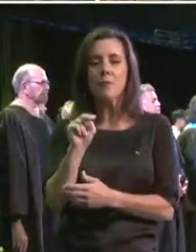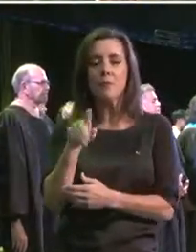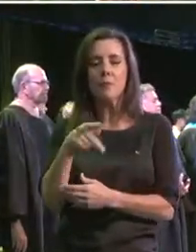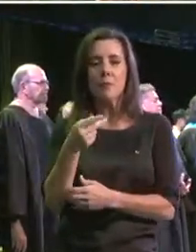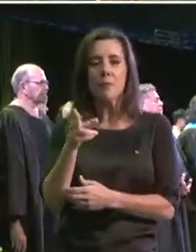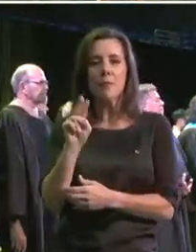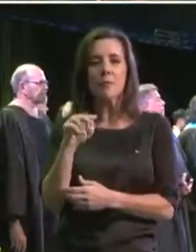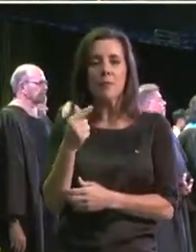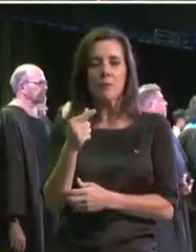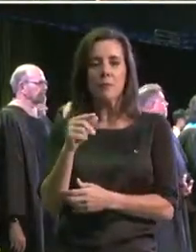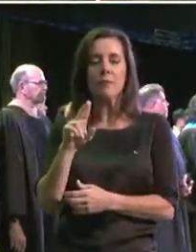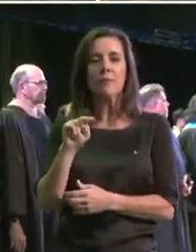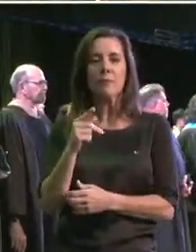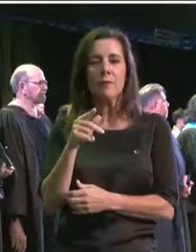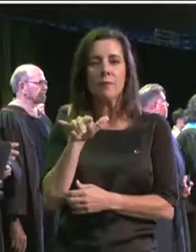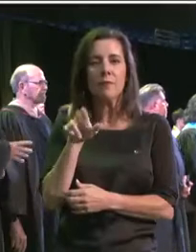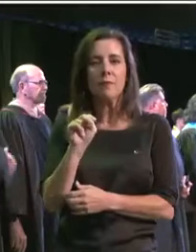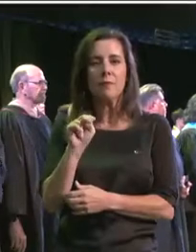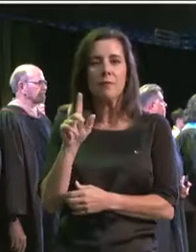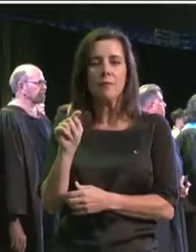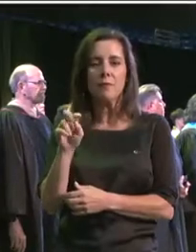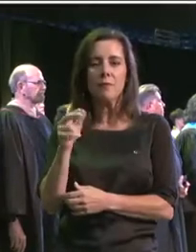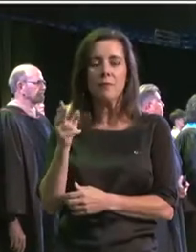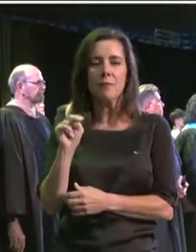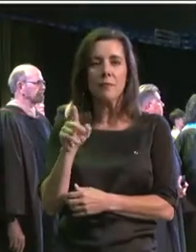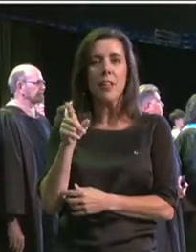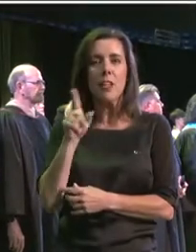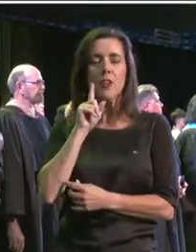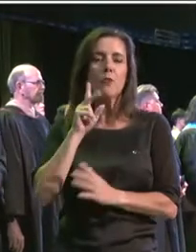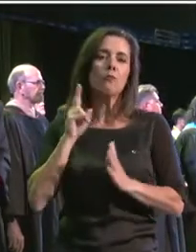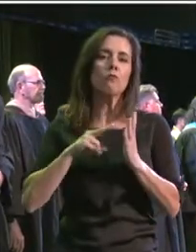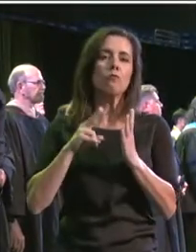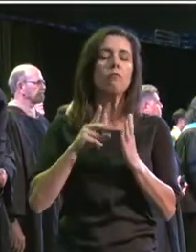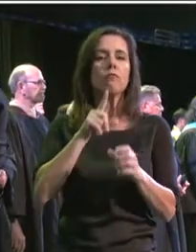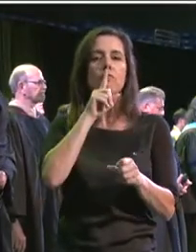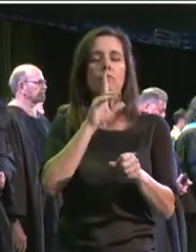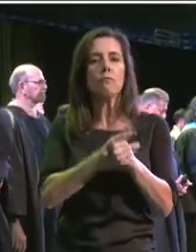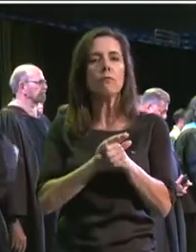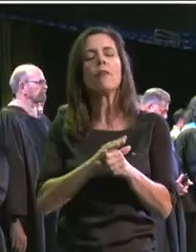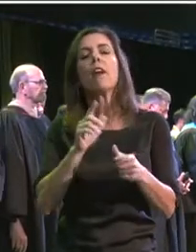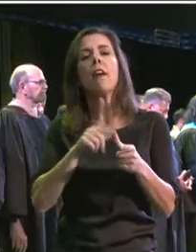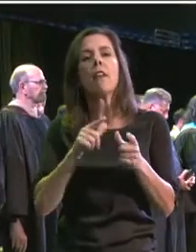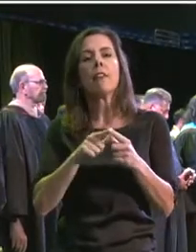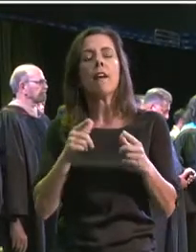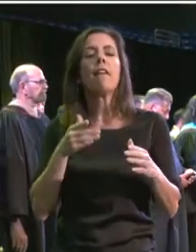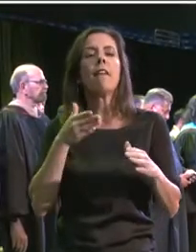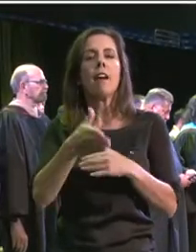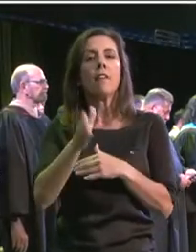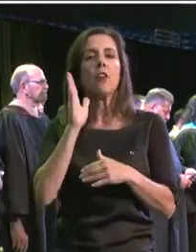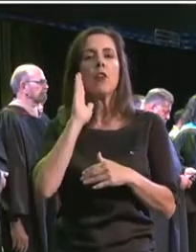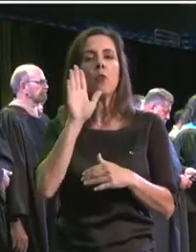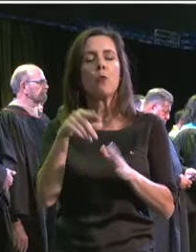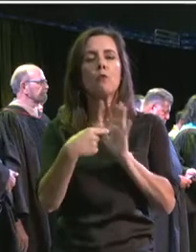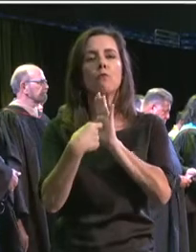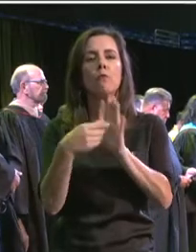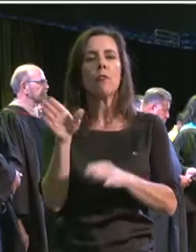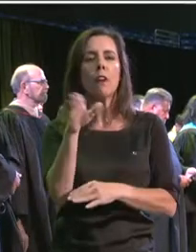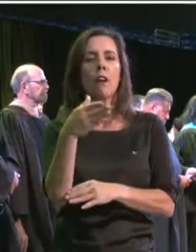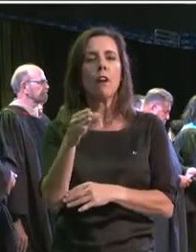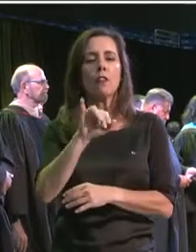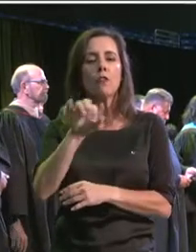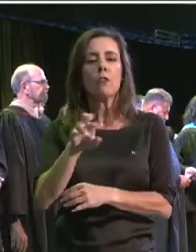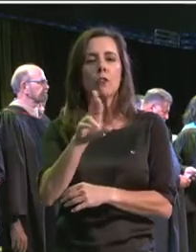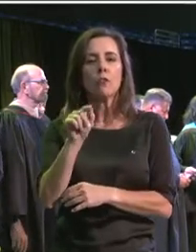Nguyen Tran. She will lead the pledge to the American flag after our Cypress Falls Air Force Junior ROTC presents the colors.